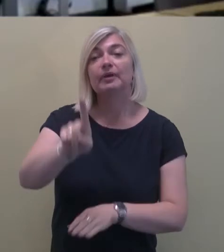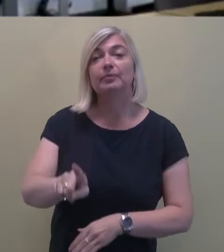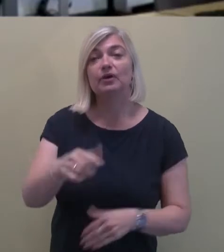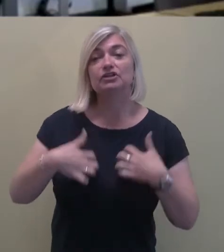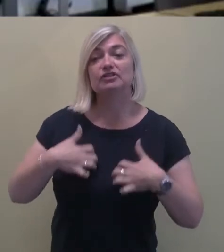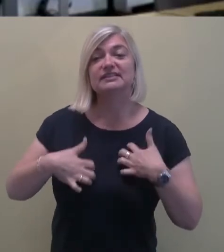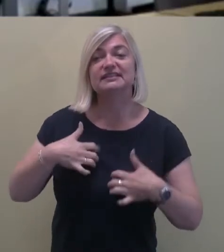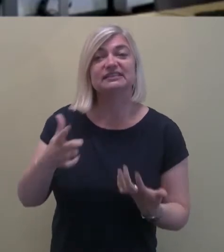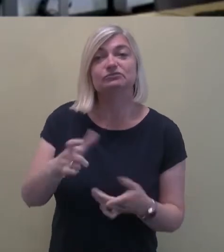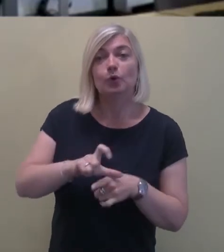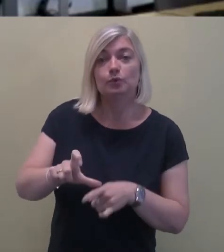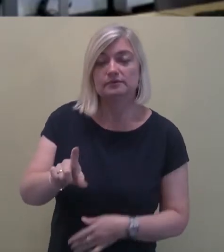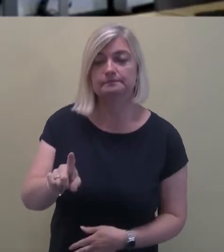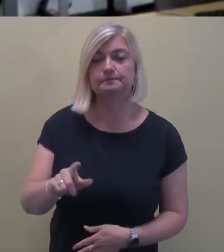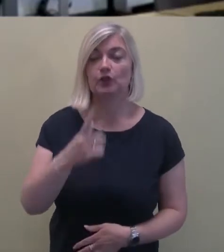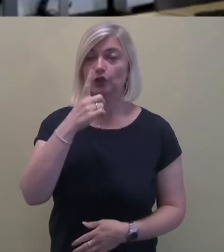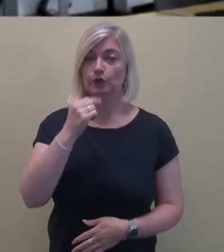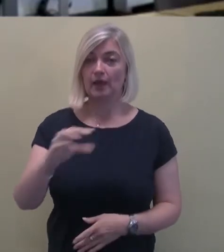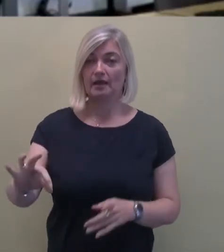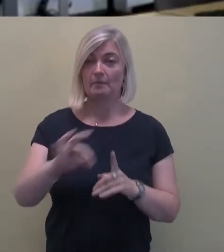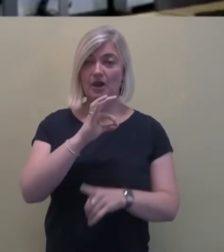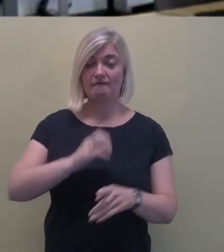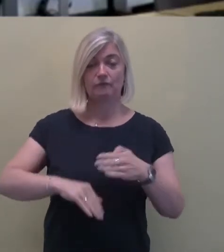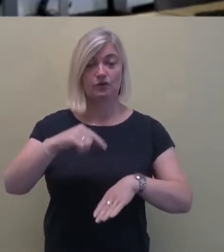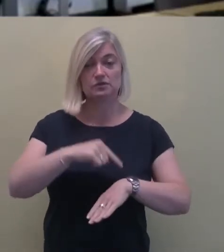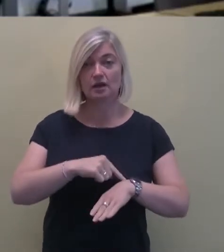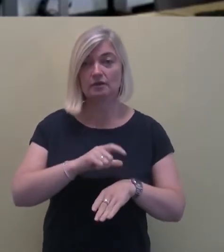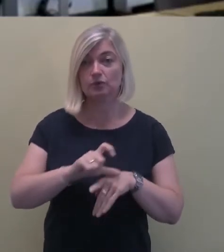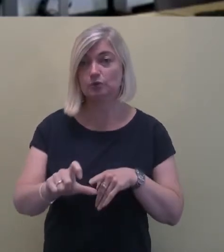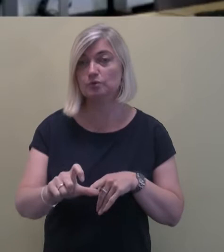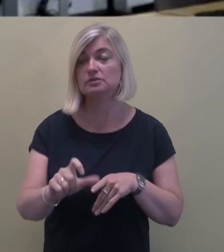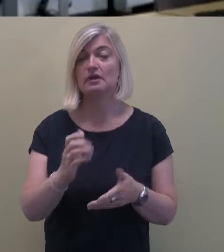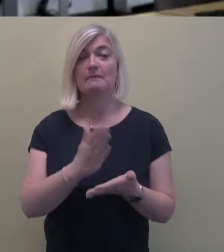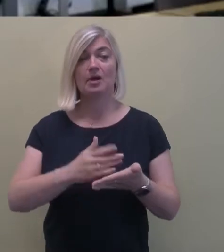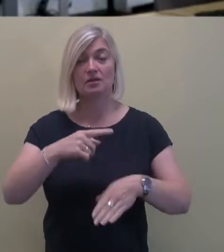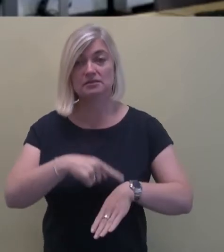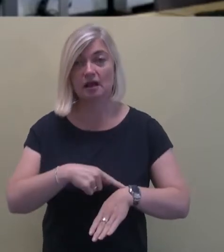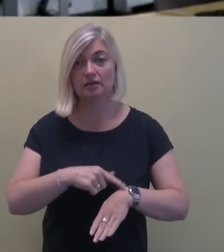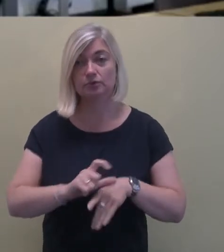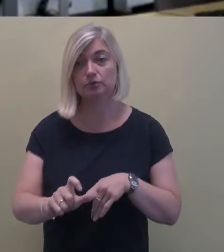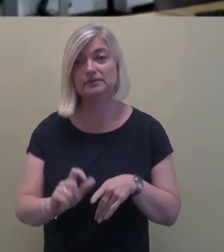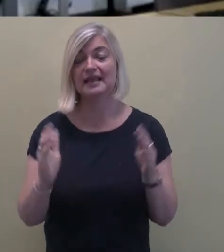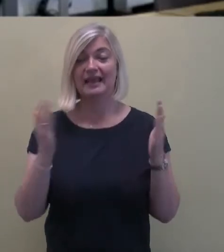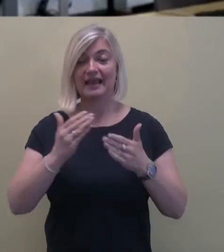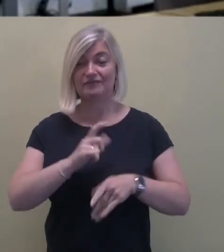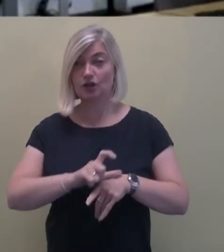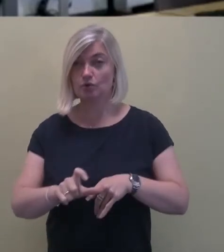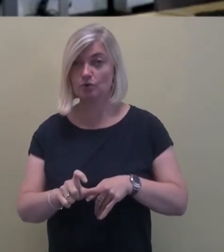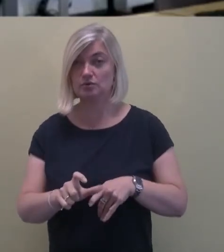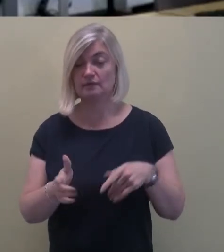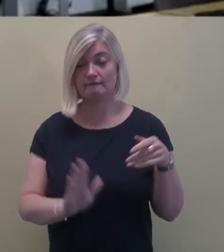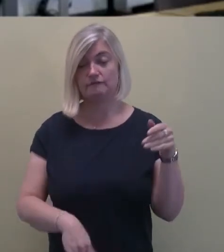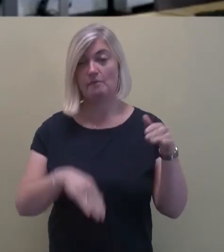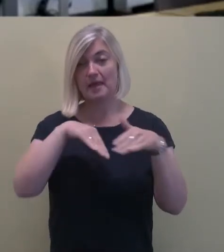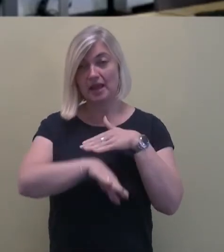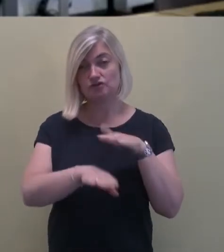lead on to, and even just things like what kind of equipment you might need, or facilities that are also available for our students as well. If